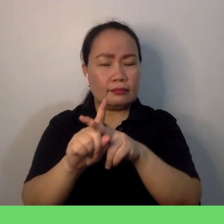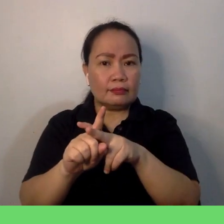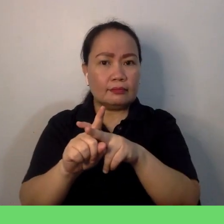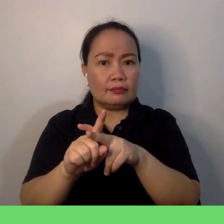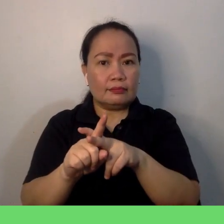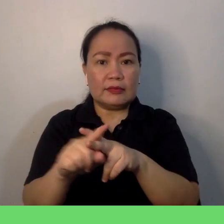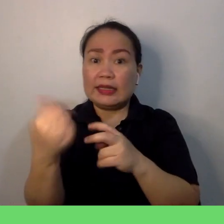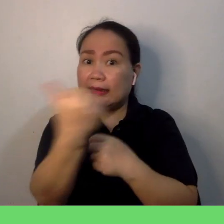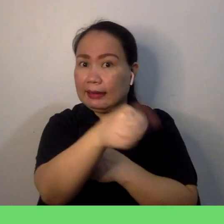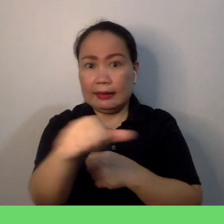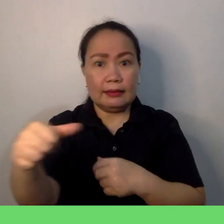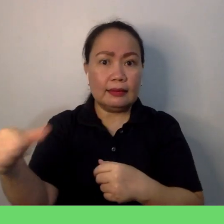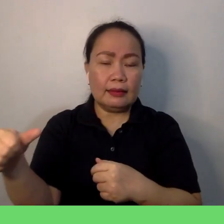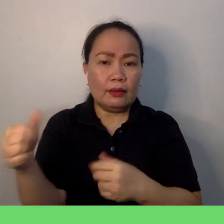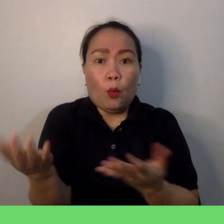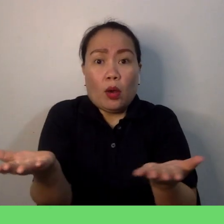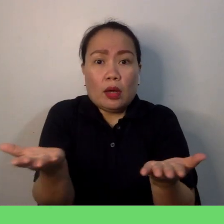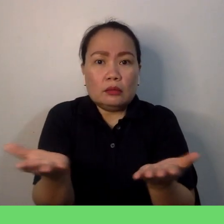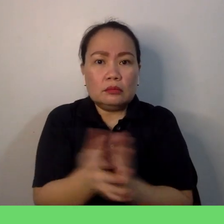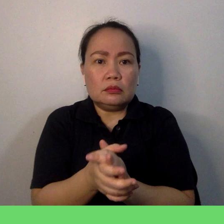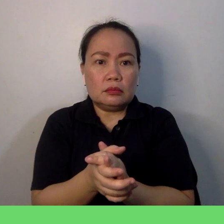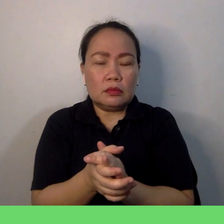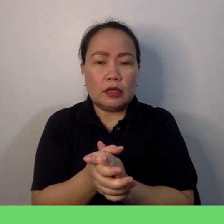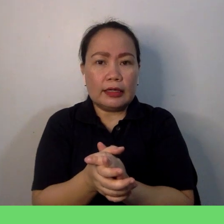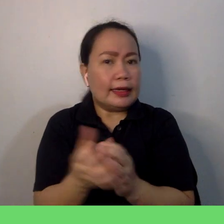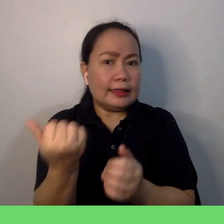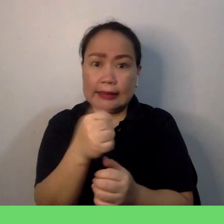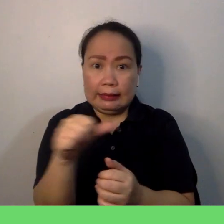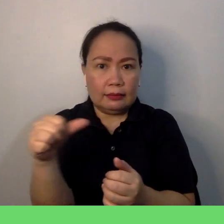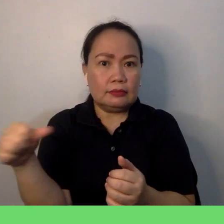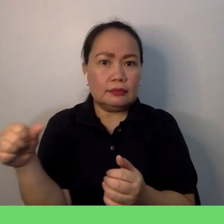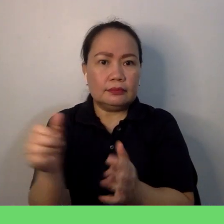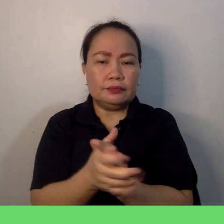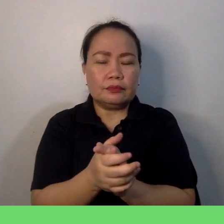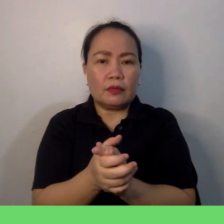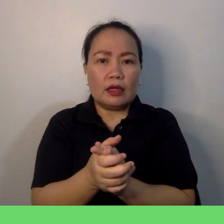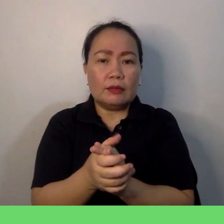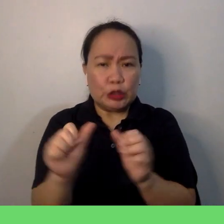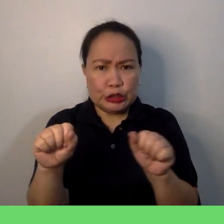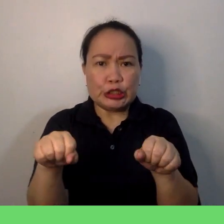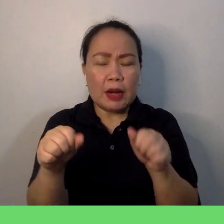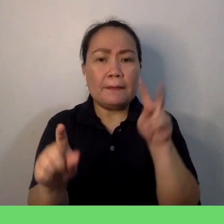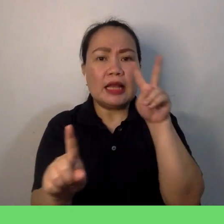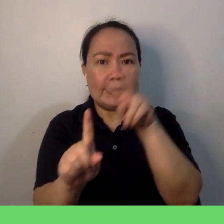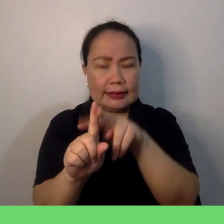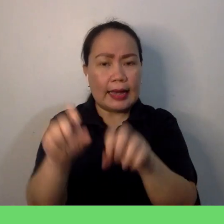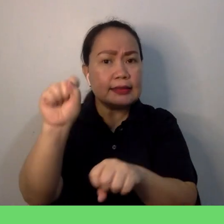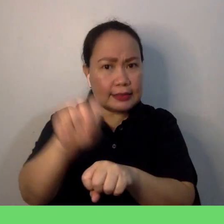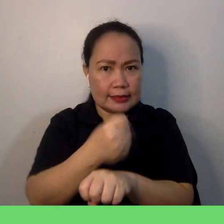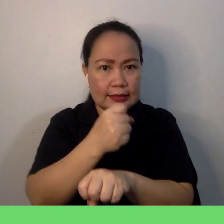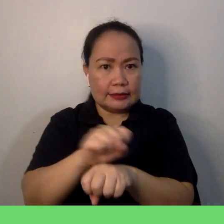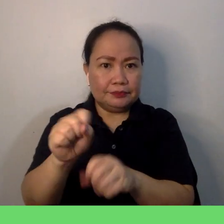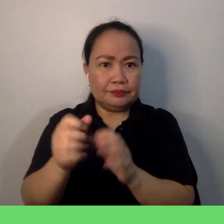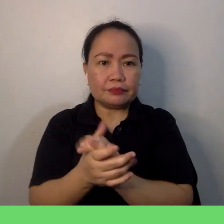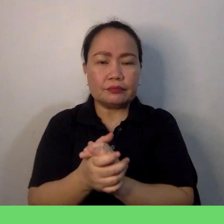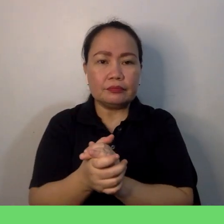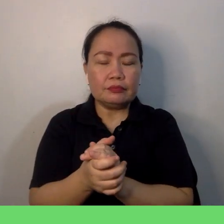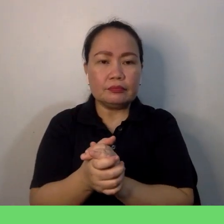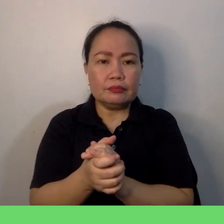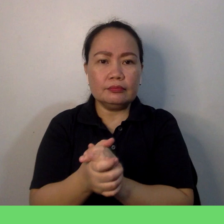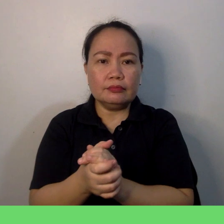nakikita natin siya kahit saan, pero we are not familiar that is already statistics. But take note